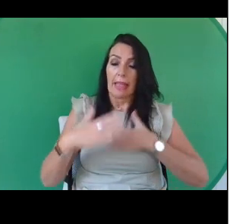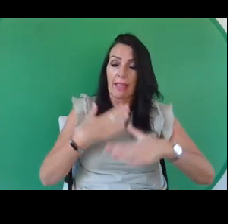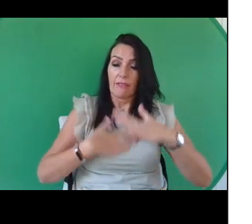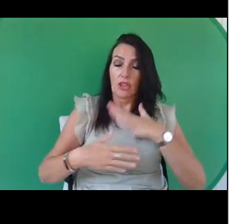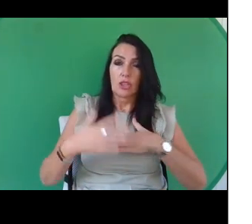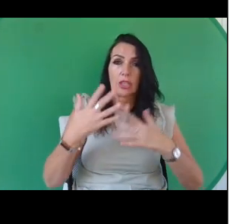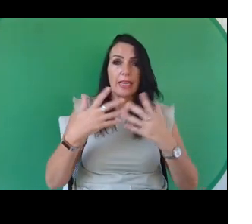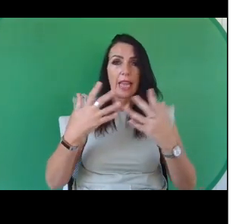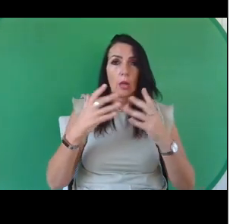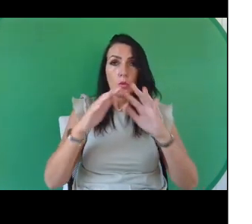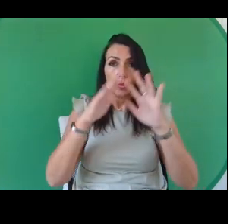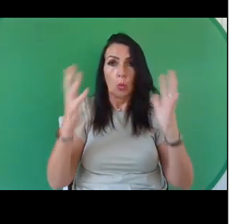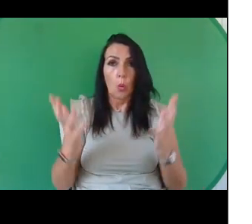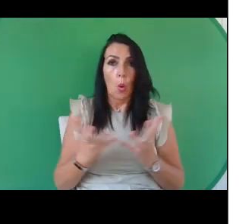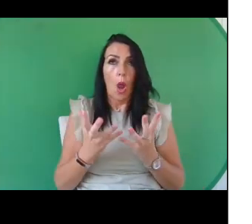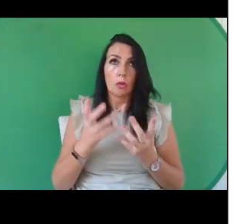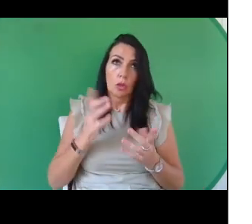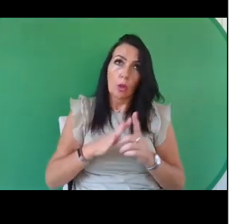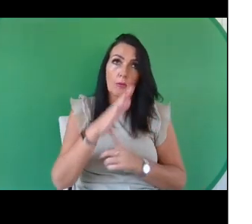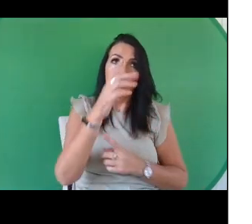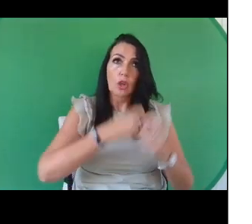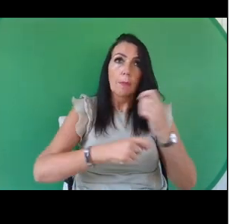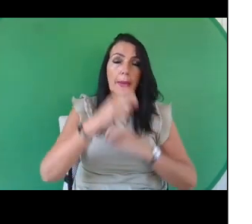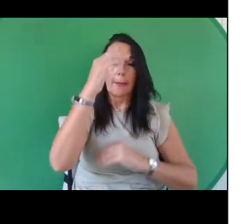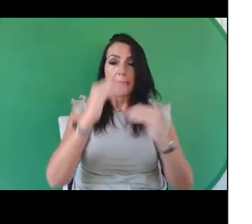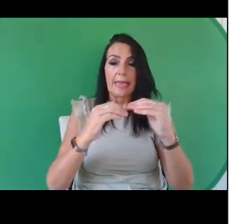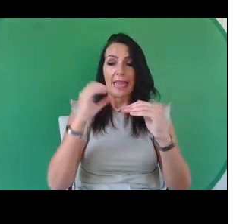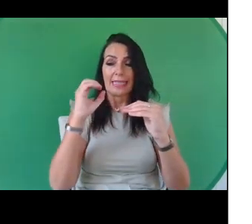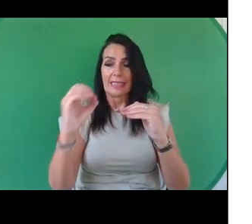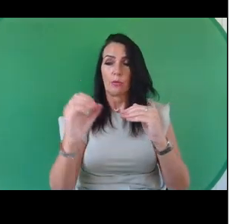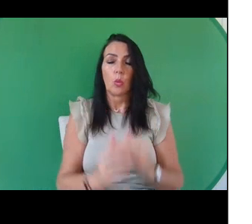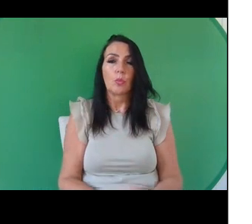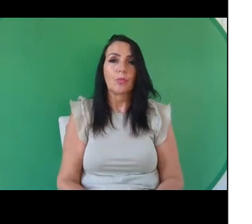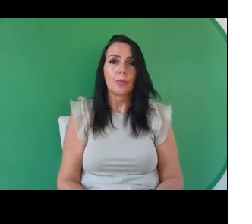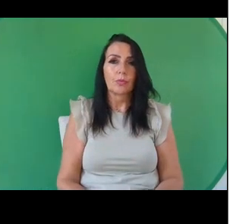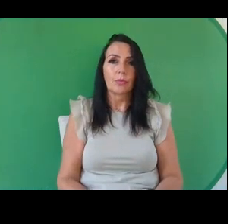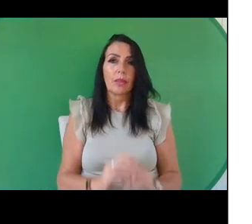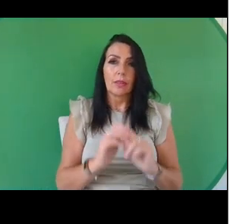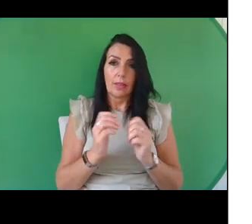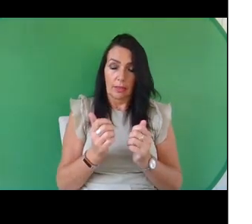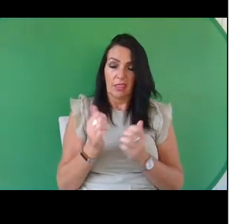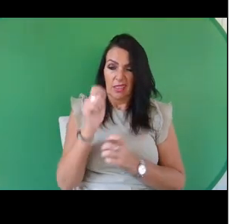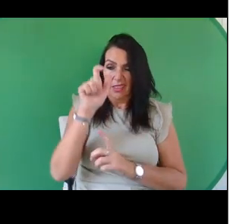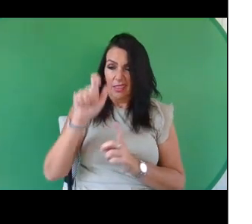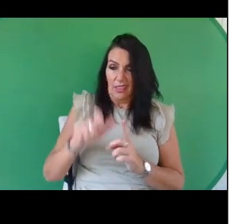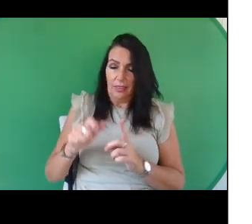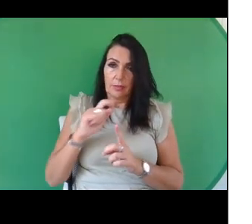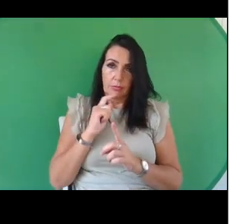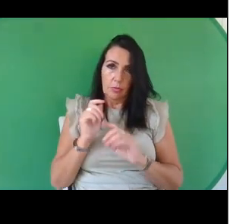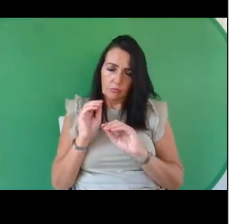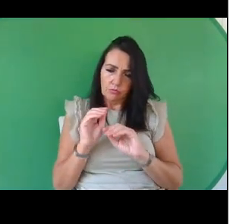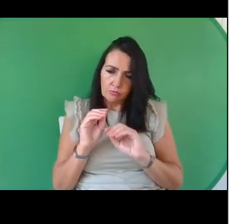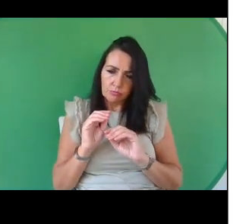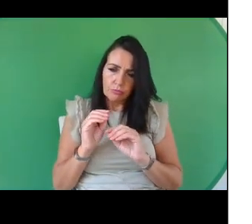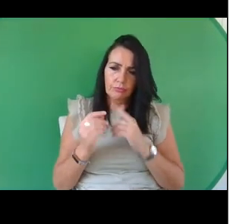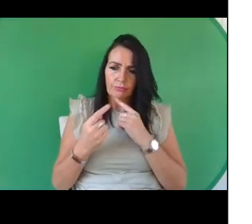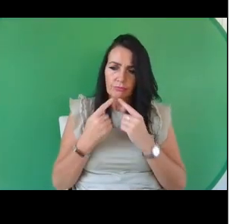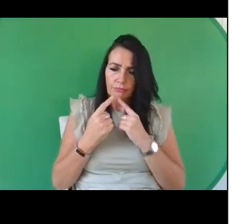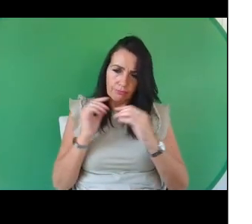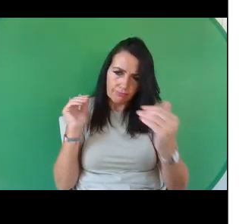world towards net zero. A good energy advisor provides advice that's relevant and tailored to the customer that they're engaging